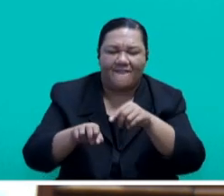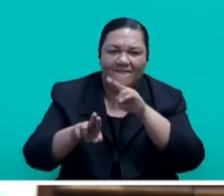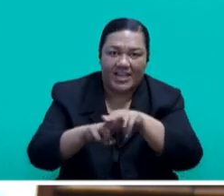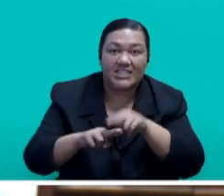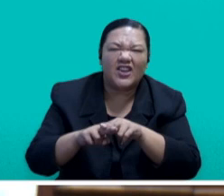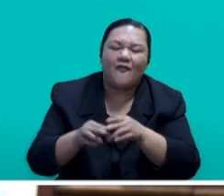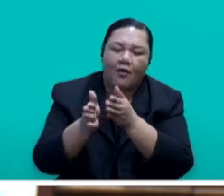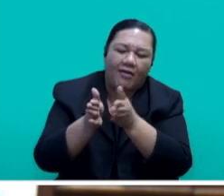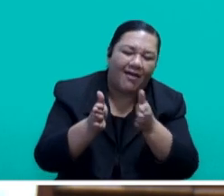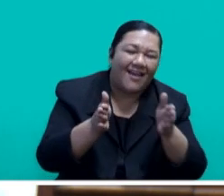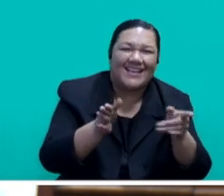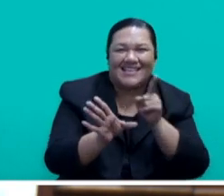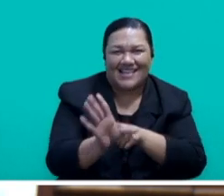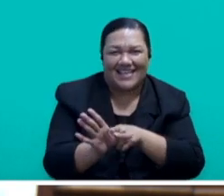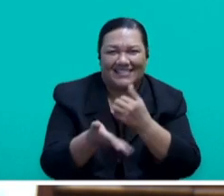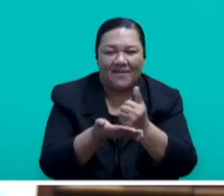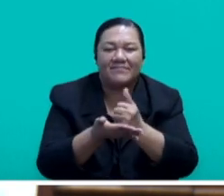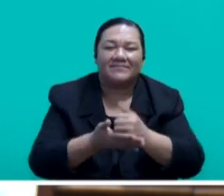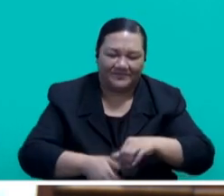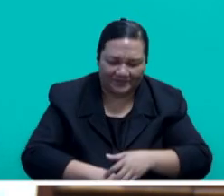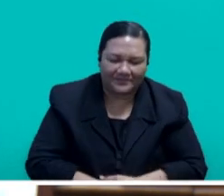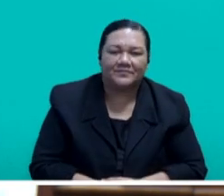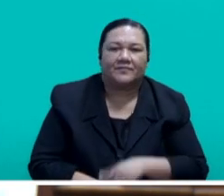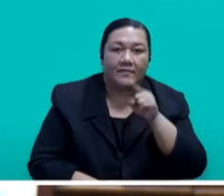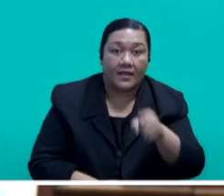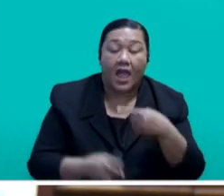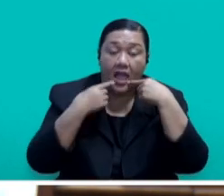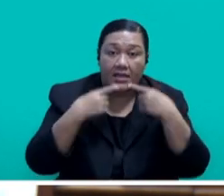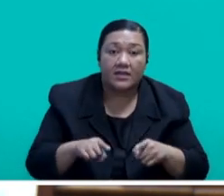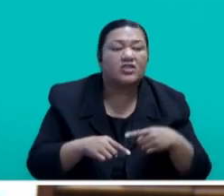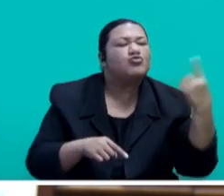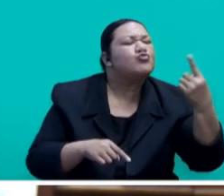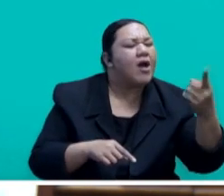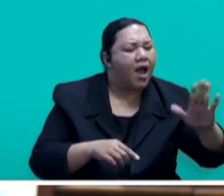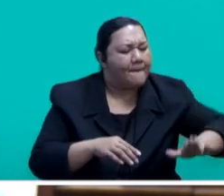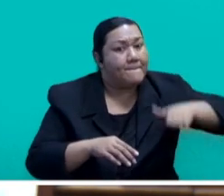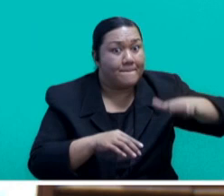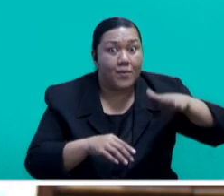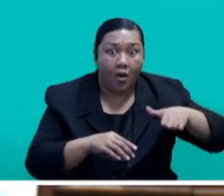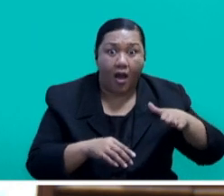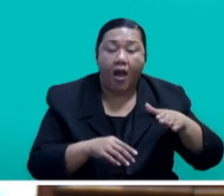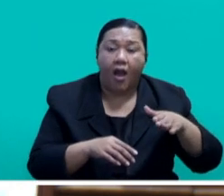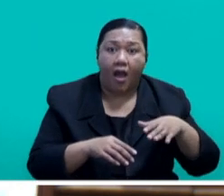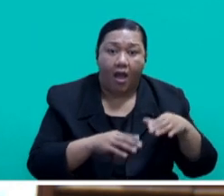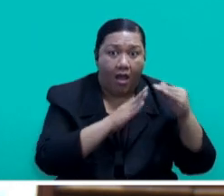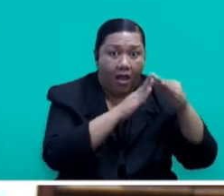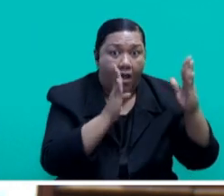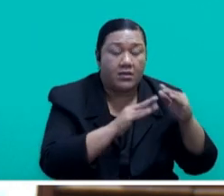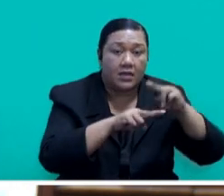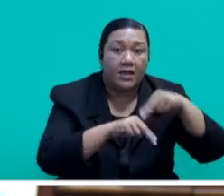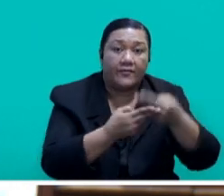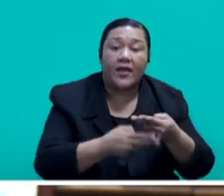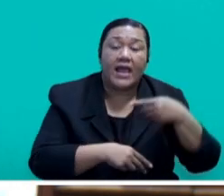Mr. Speaker, sir, we have retained social protection allowances for poor households. The allocation has been increased by